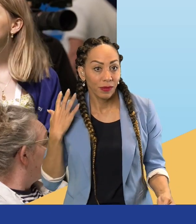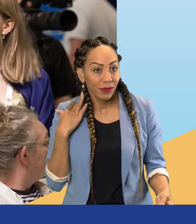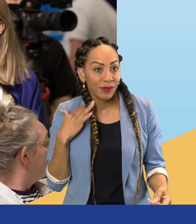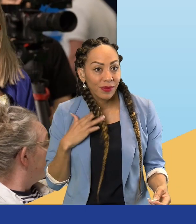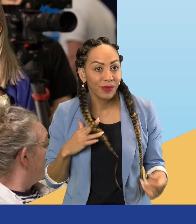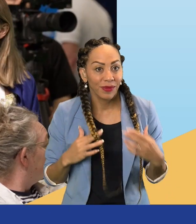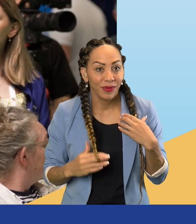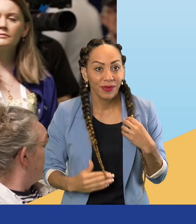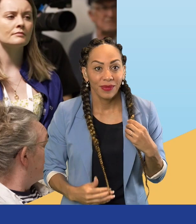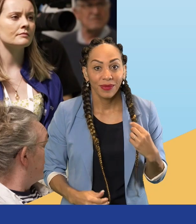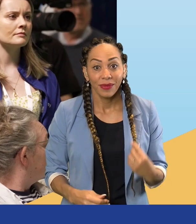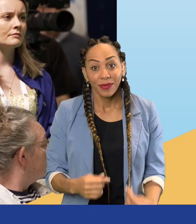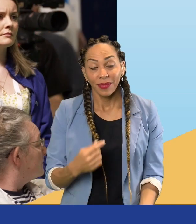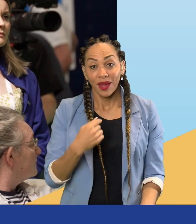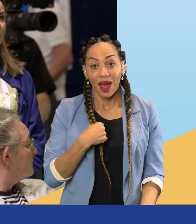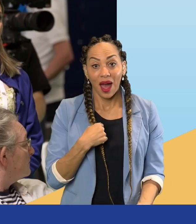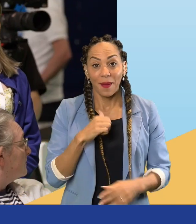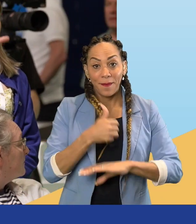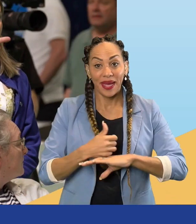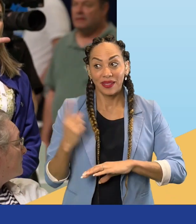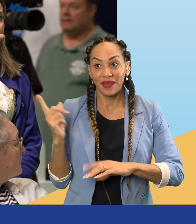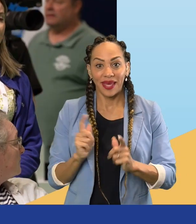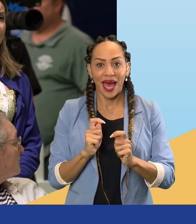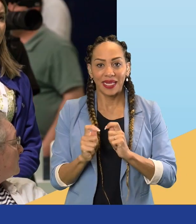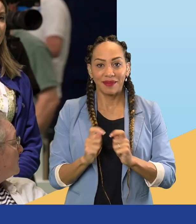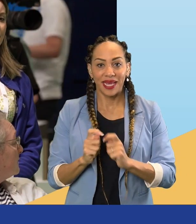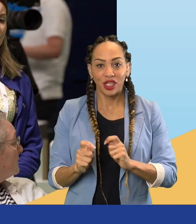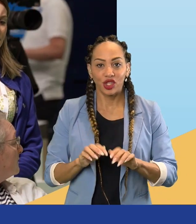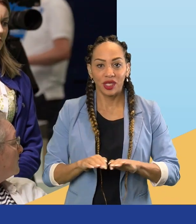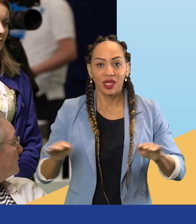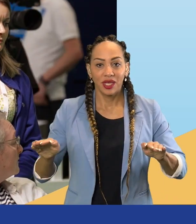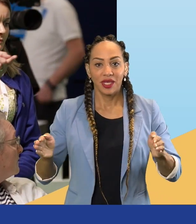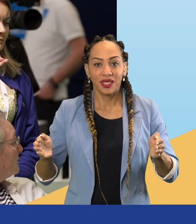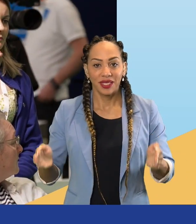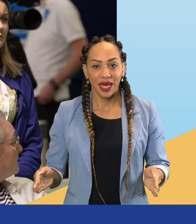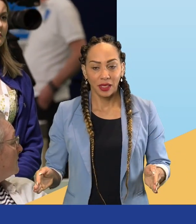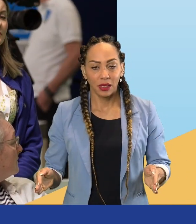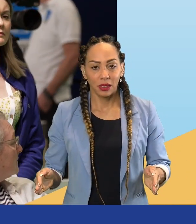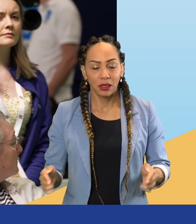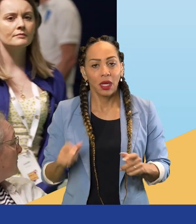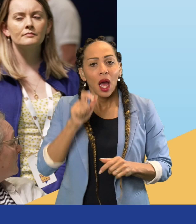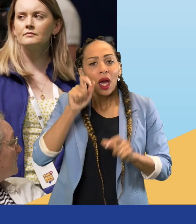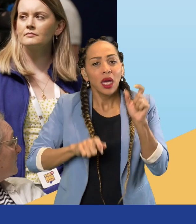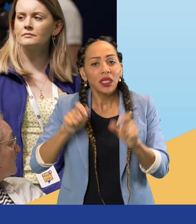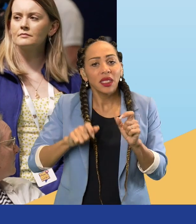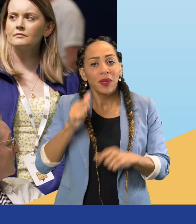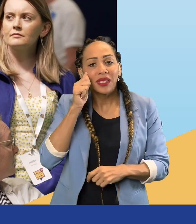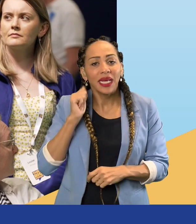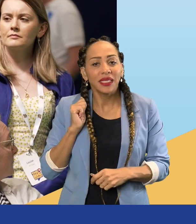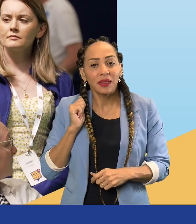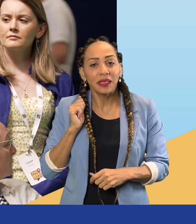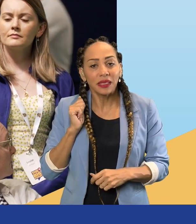I'm from an adaptation stand over here. The main concern from customers yesterday is 2 very